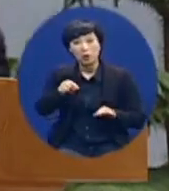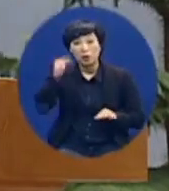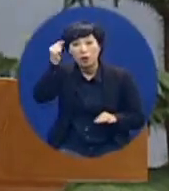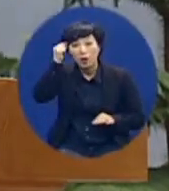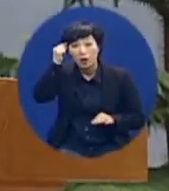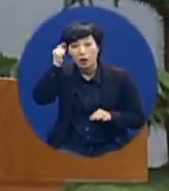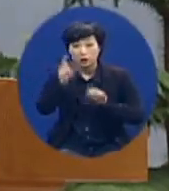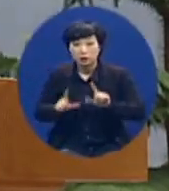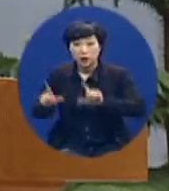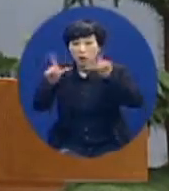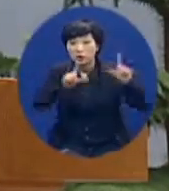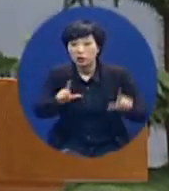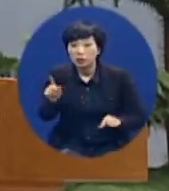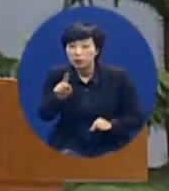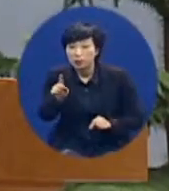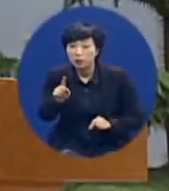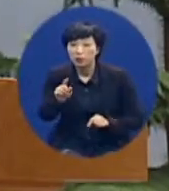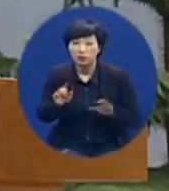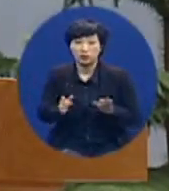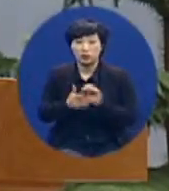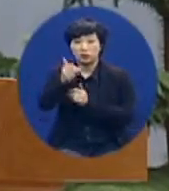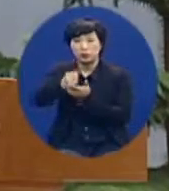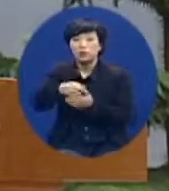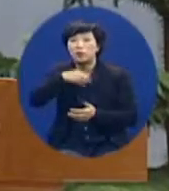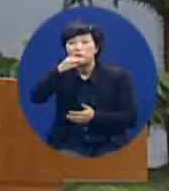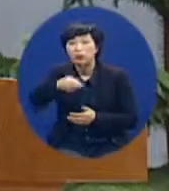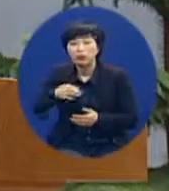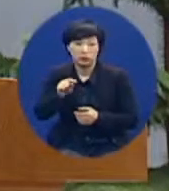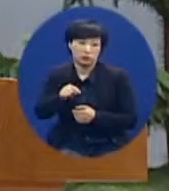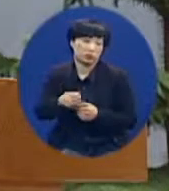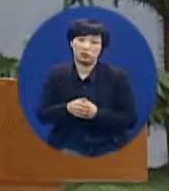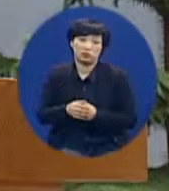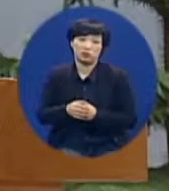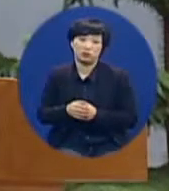cannot hear the voice of Jesus.